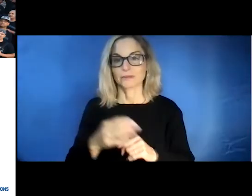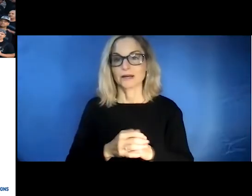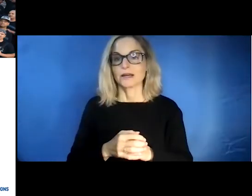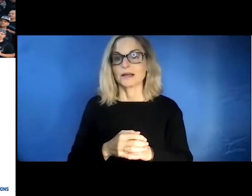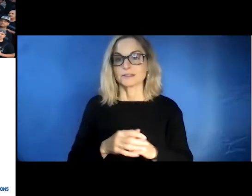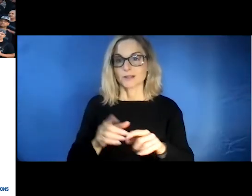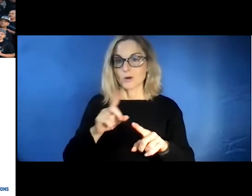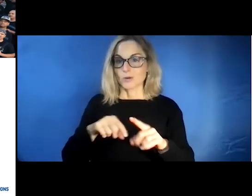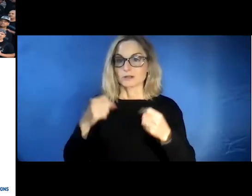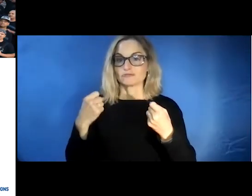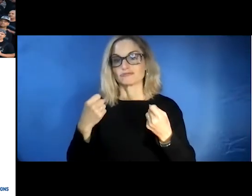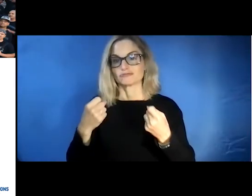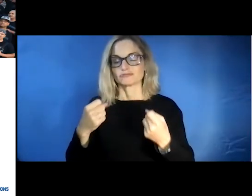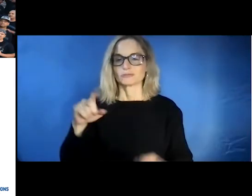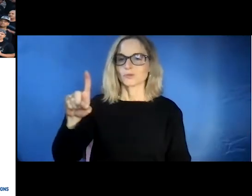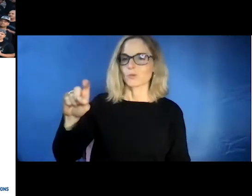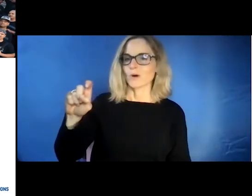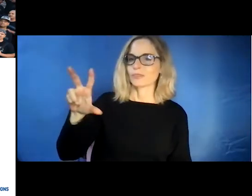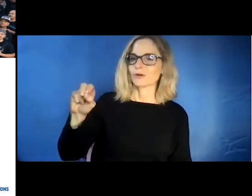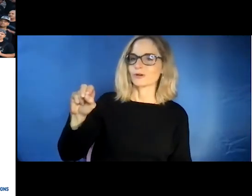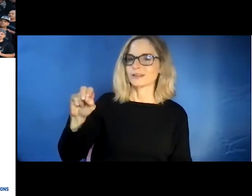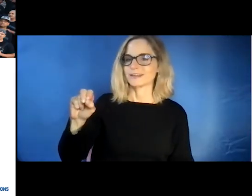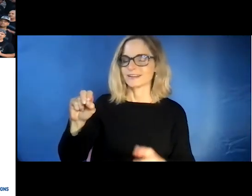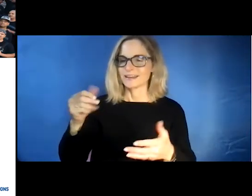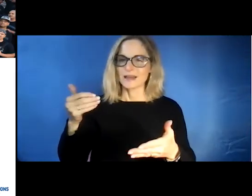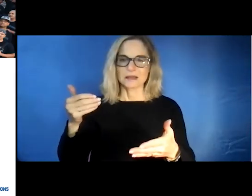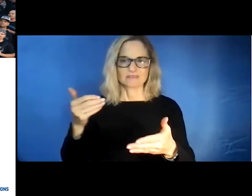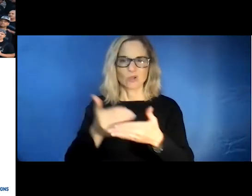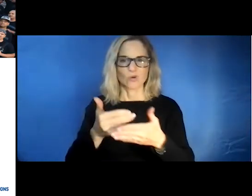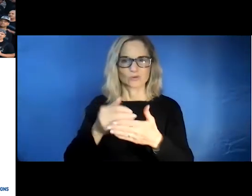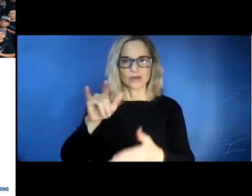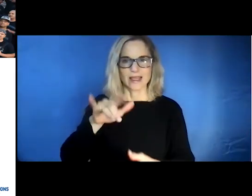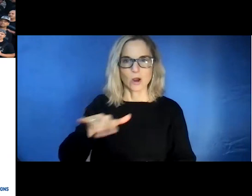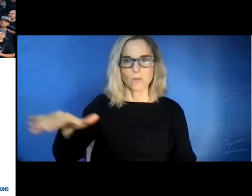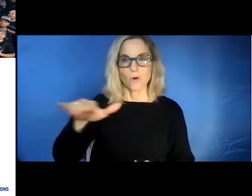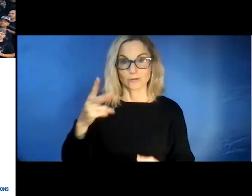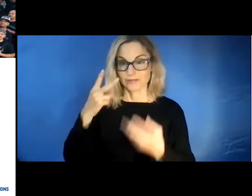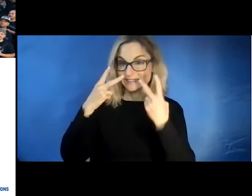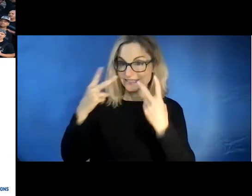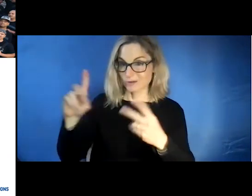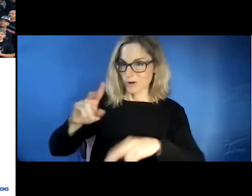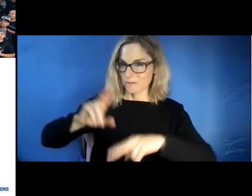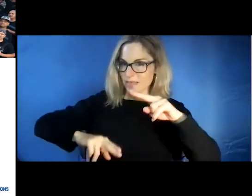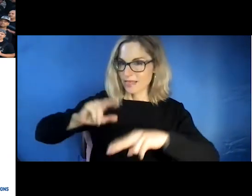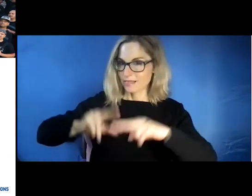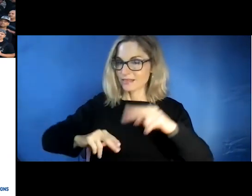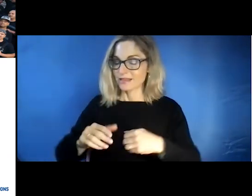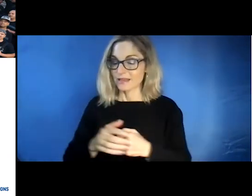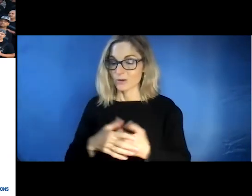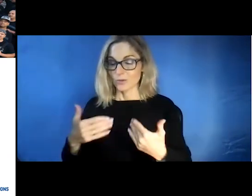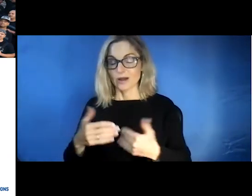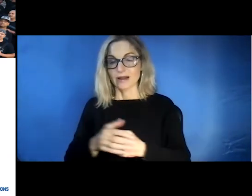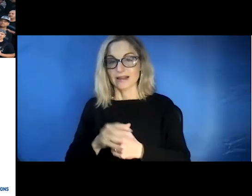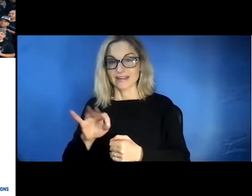down 130, heading towards the airport, and you see that beautiful facility down there, if you time it out, it will take you a minute at